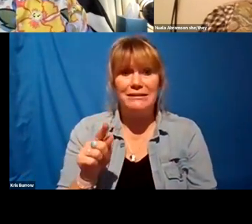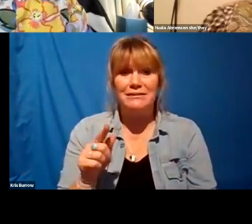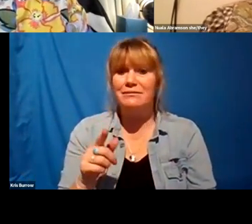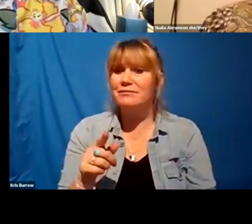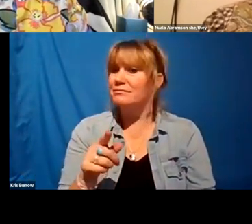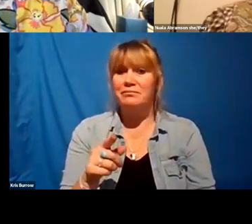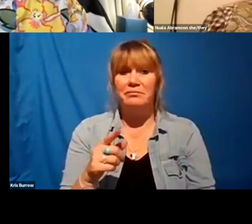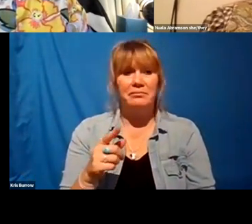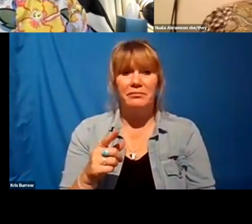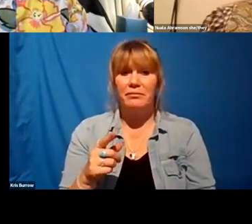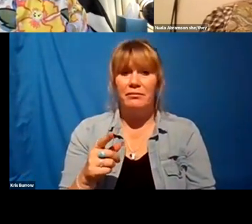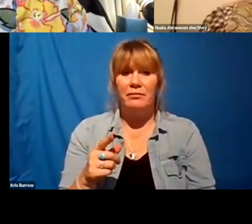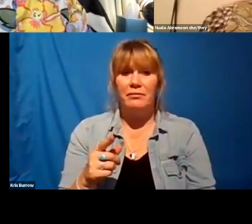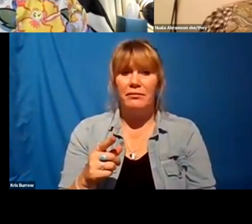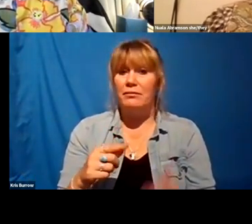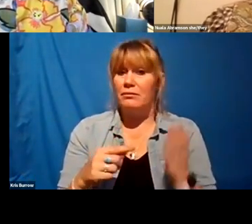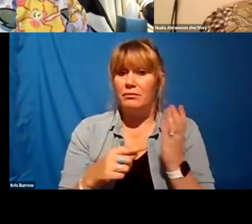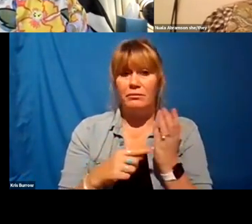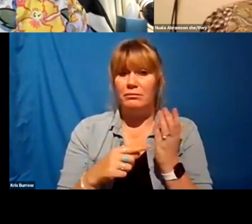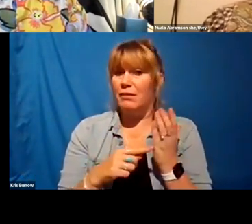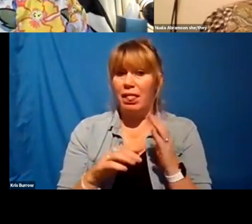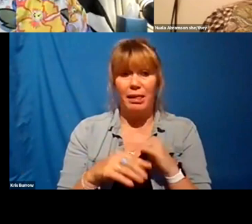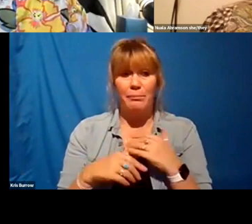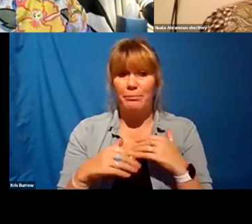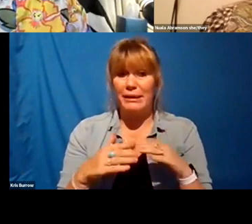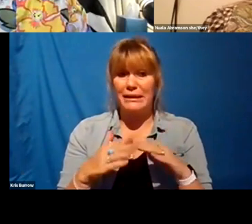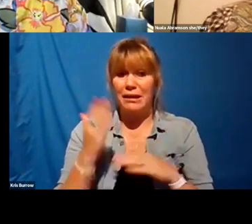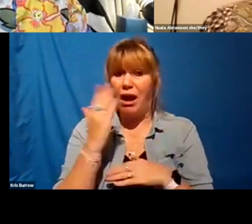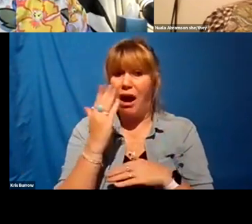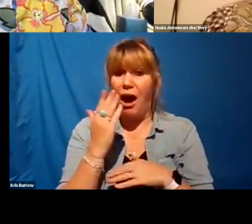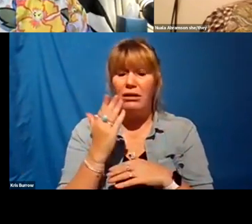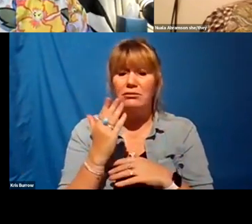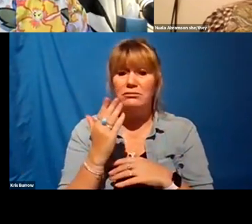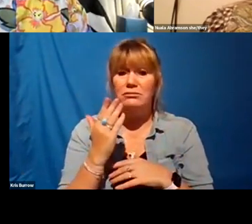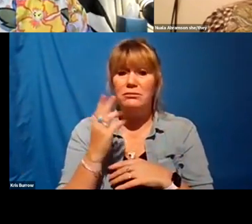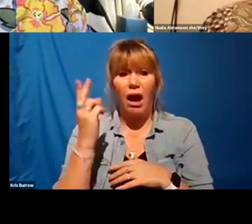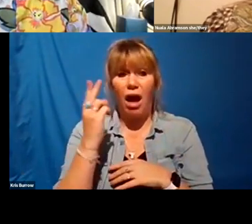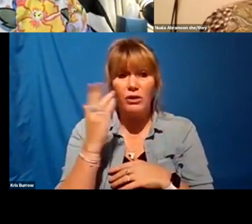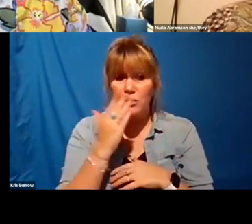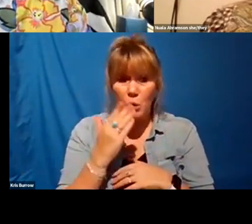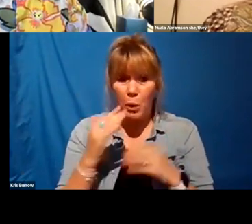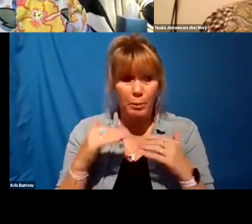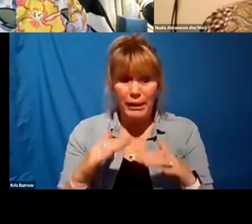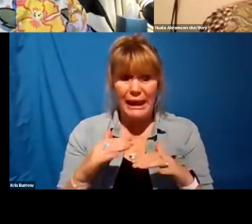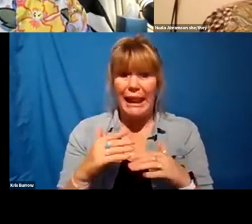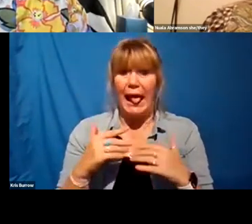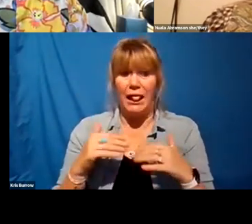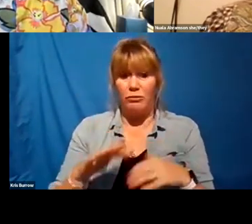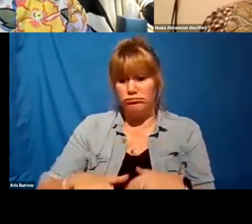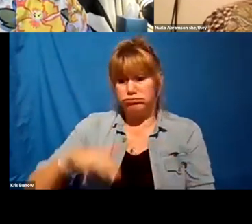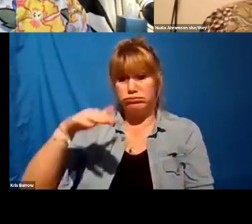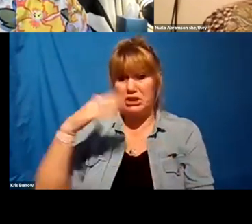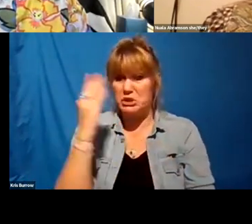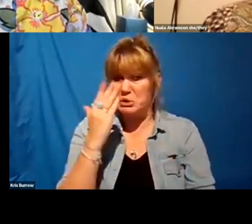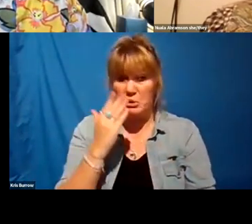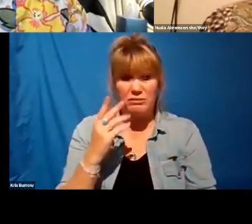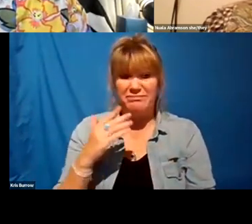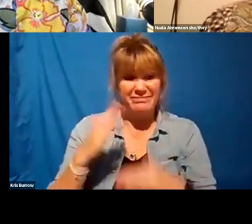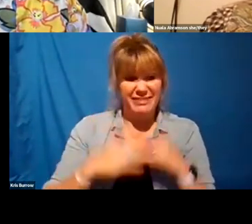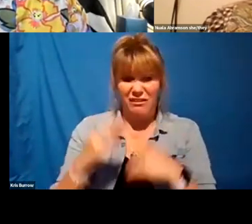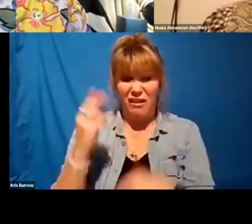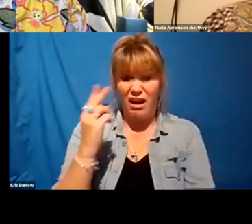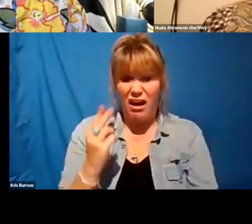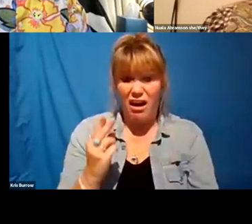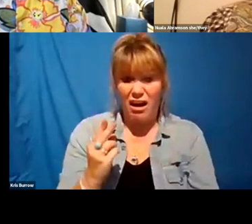No, I didn't do it at school, and I didn't go to art school or anything, so I don't know what the situation is in tertiary education these days,